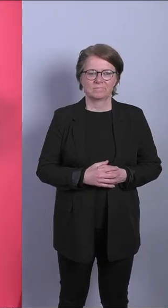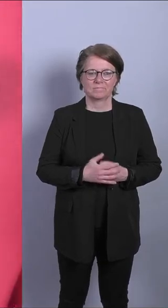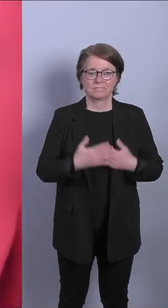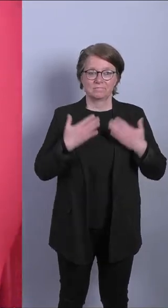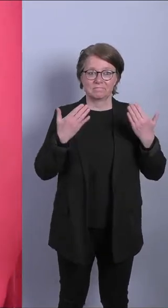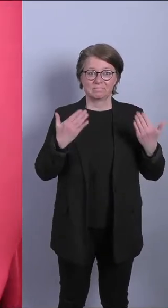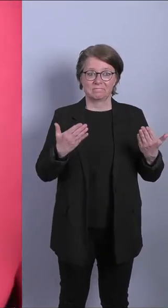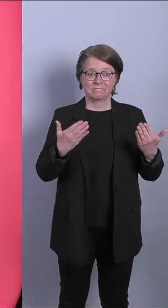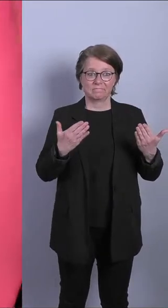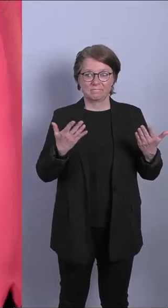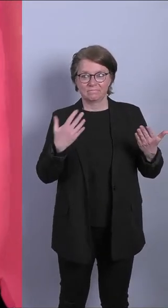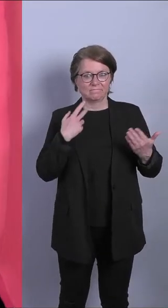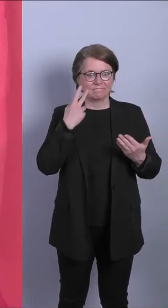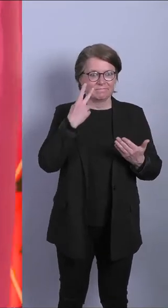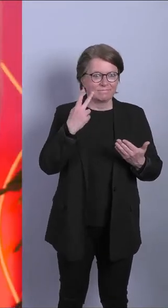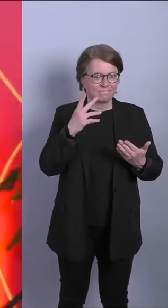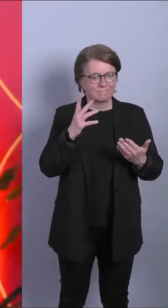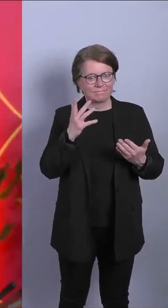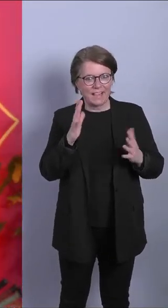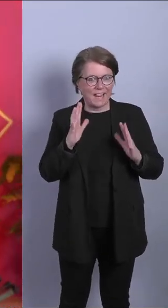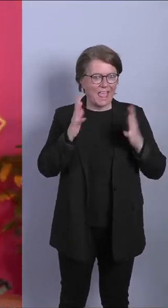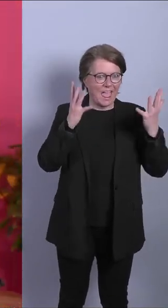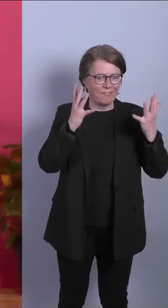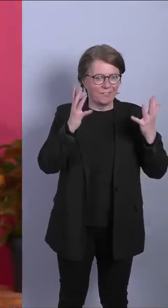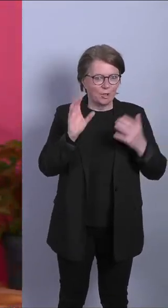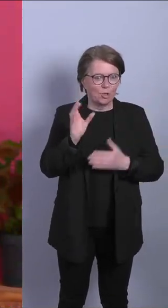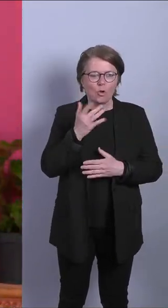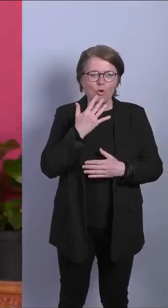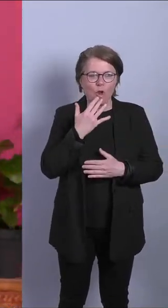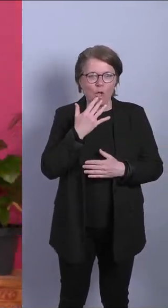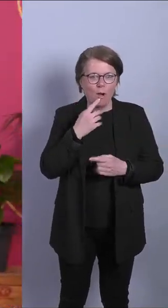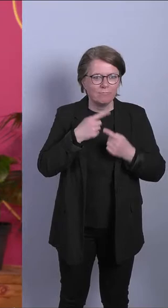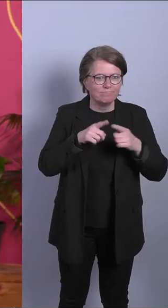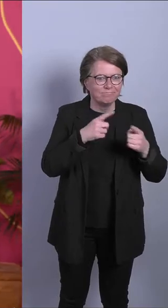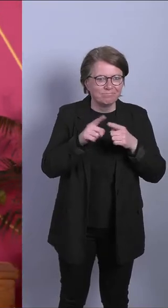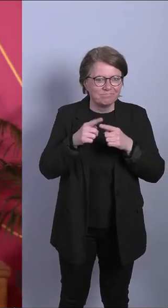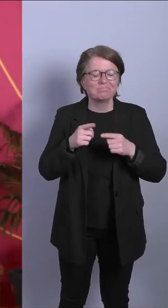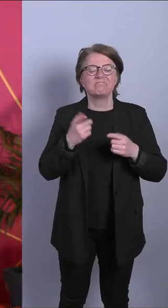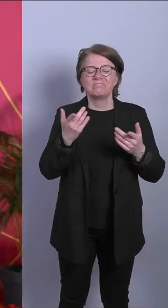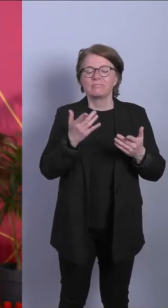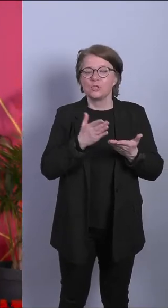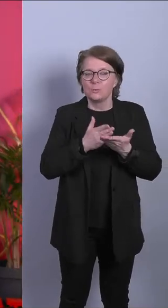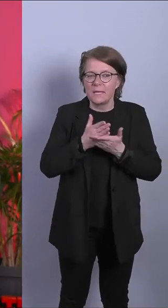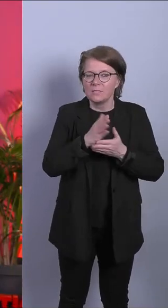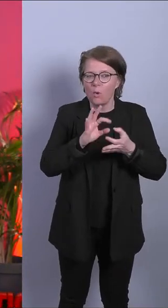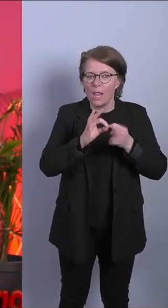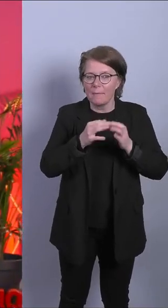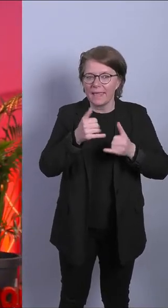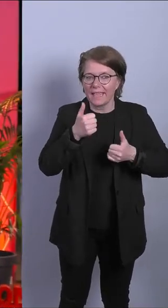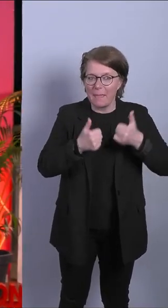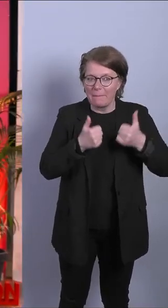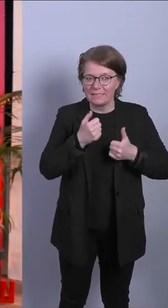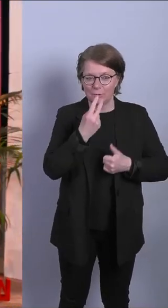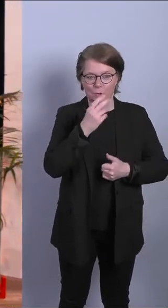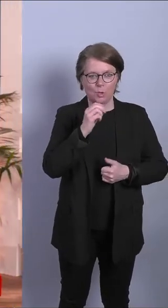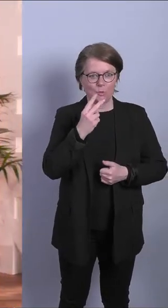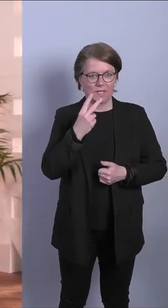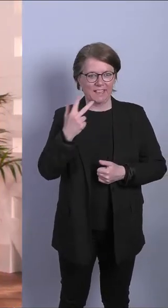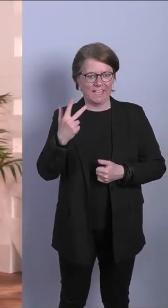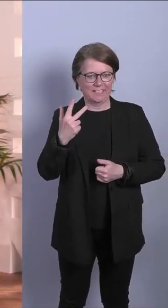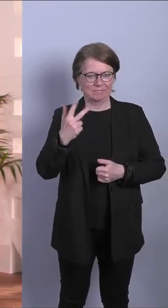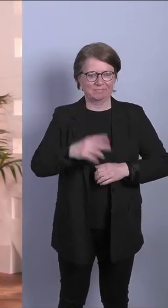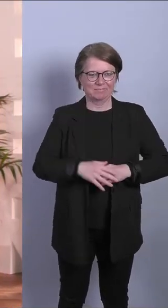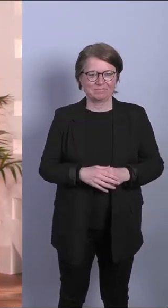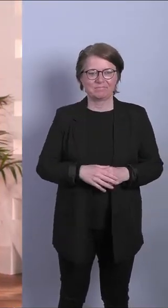Now live and full color, the official mascot of the Special Olympics World Games, Berlin 2023. Here's